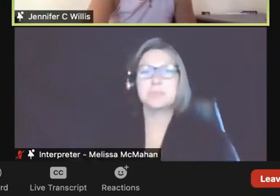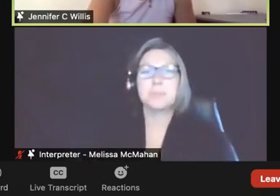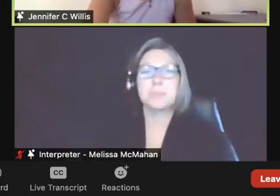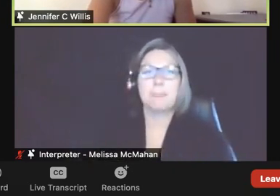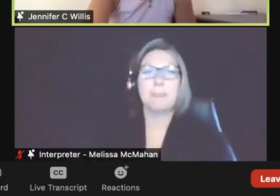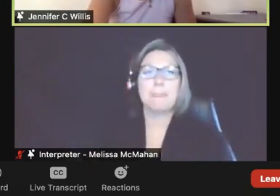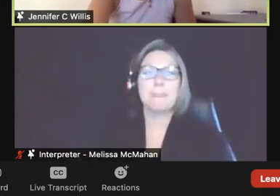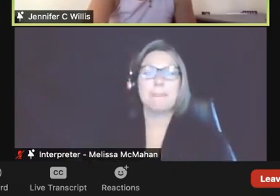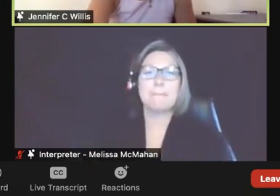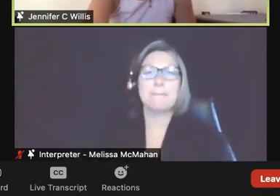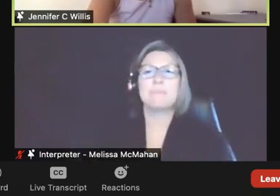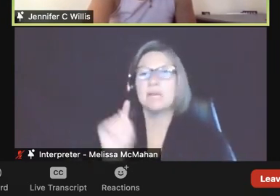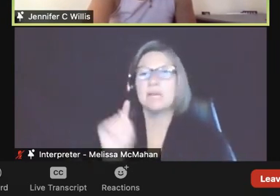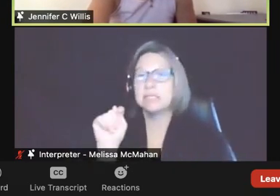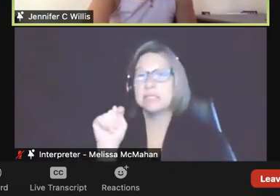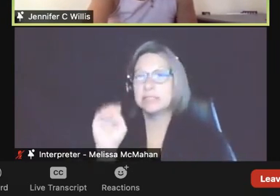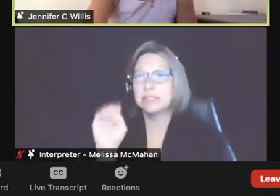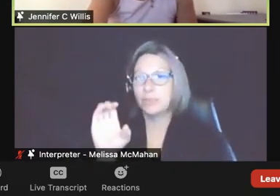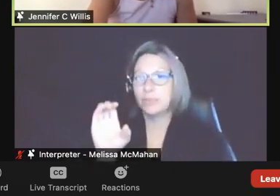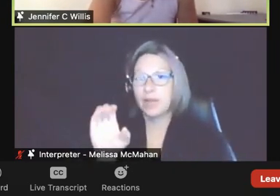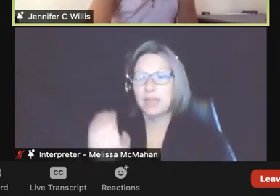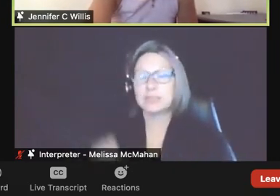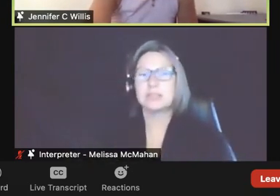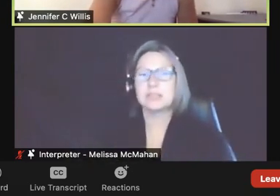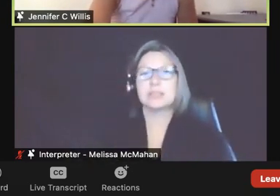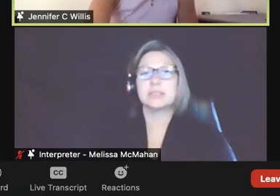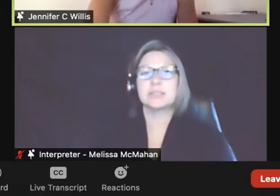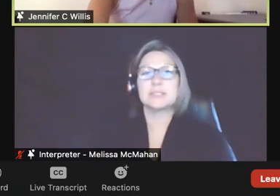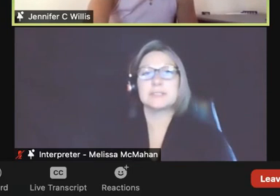Our table of contents.